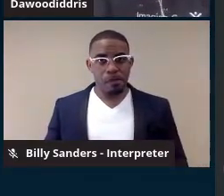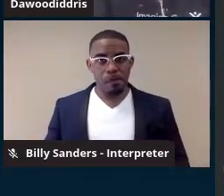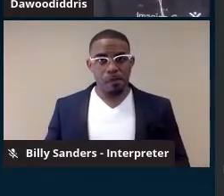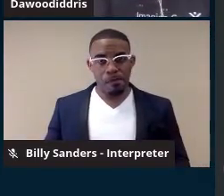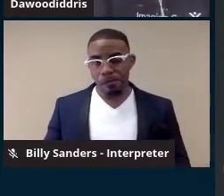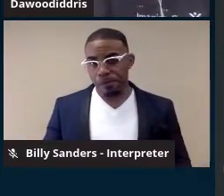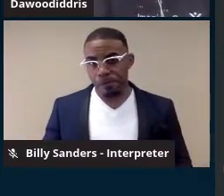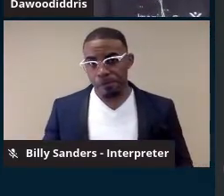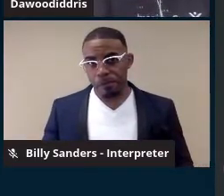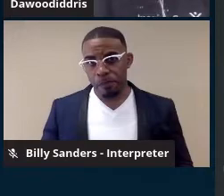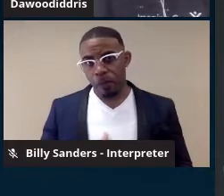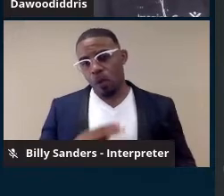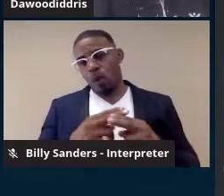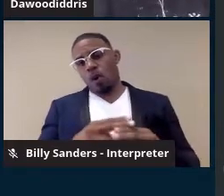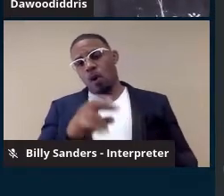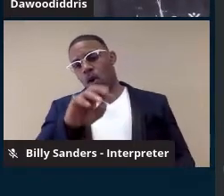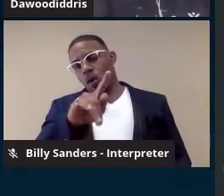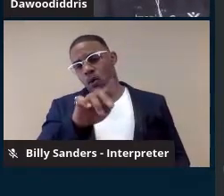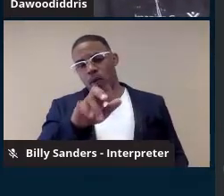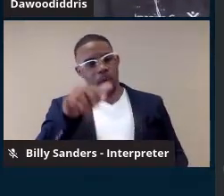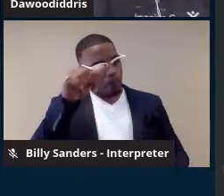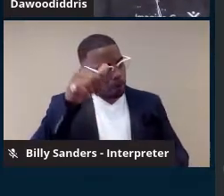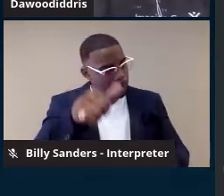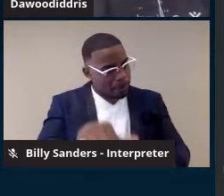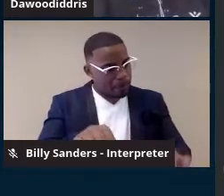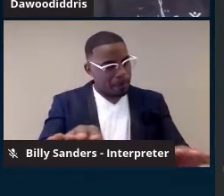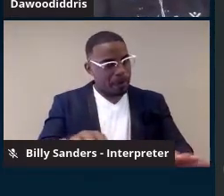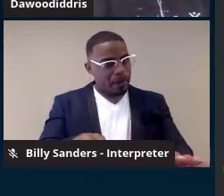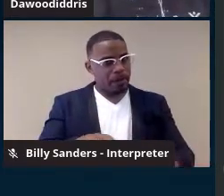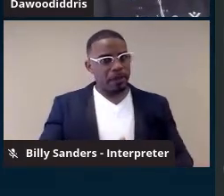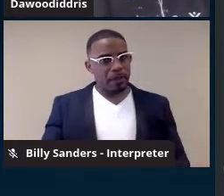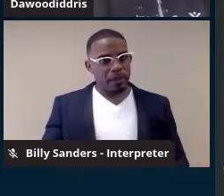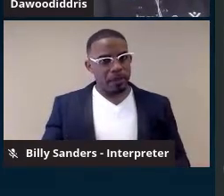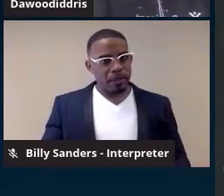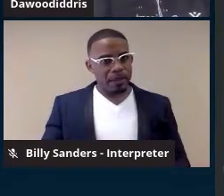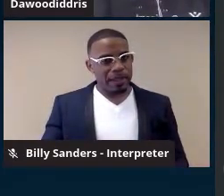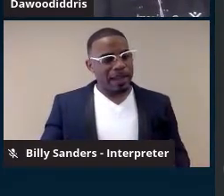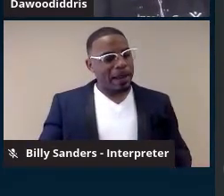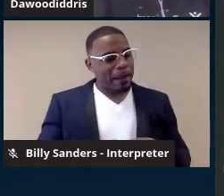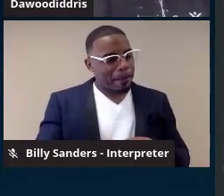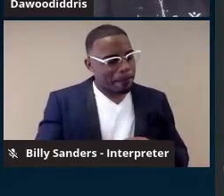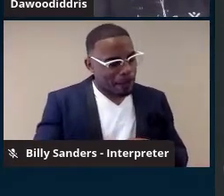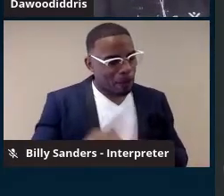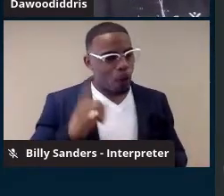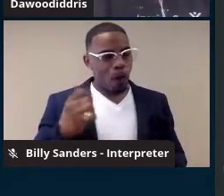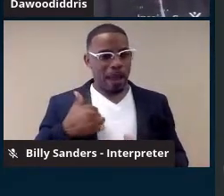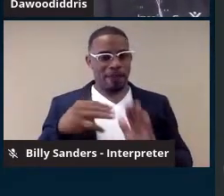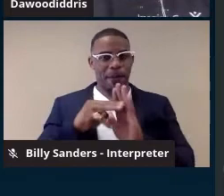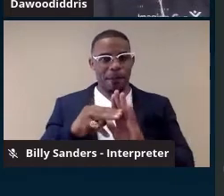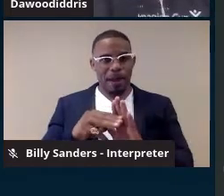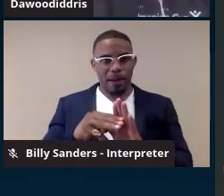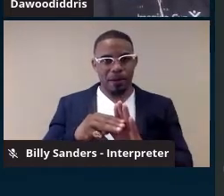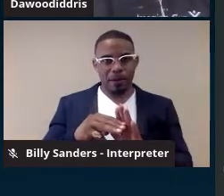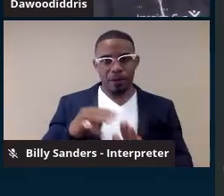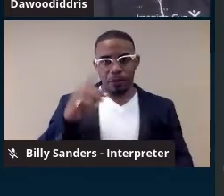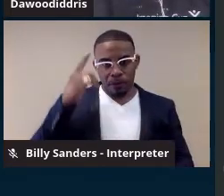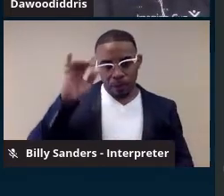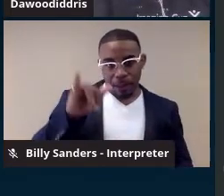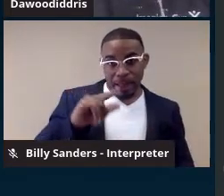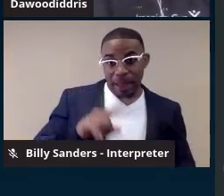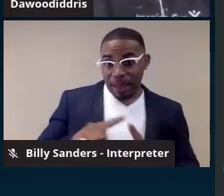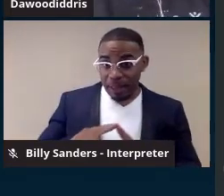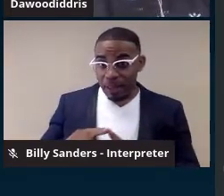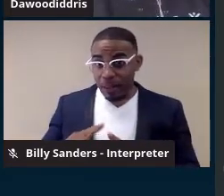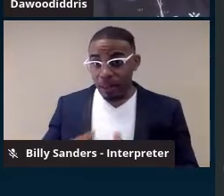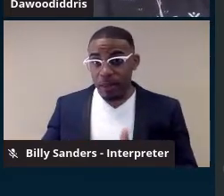So we call our router. Remember, the basic flow is that we always have a model.export. And then